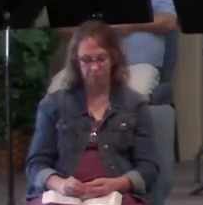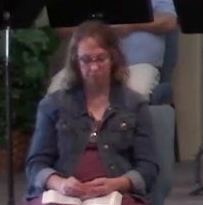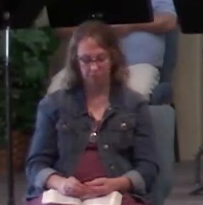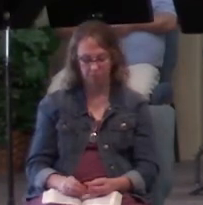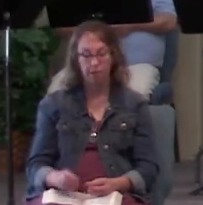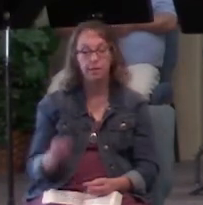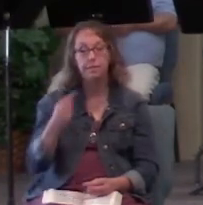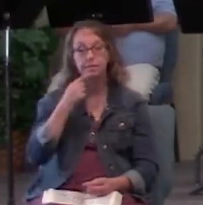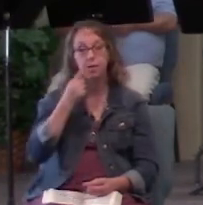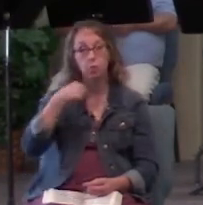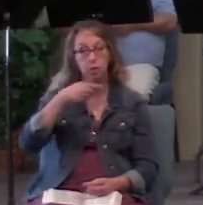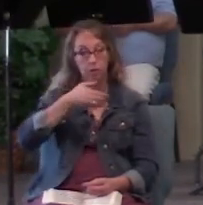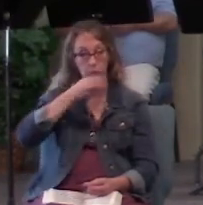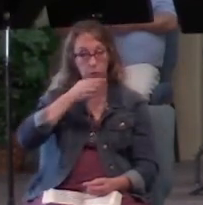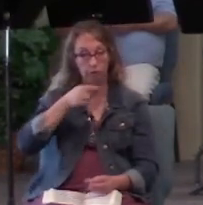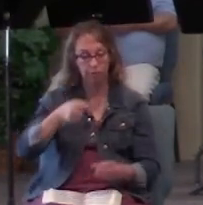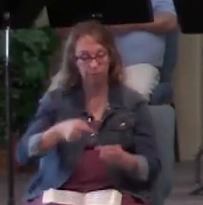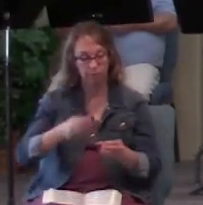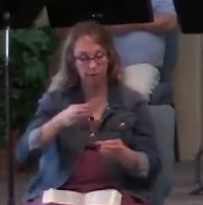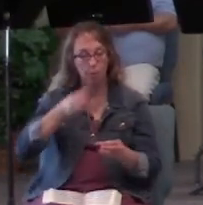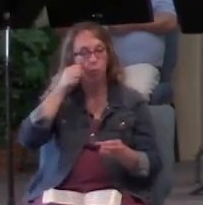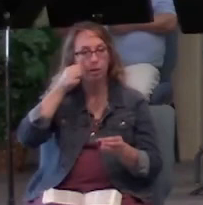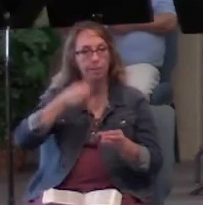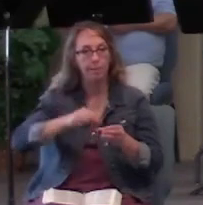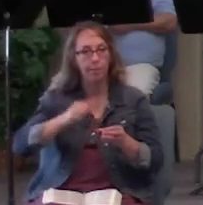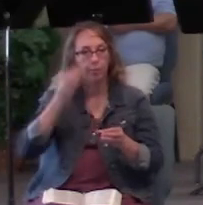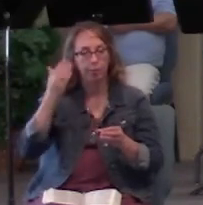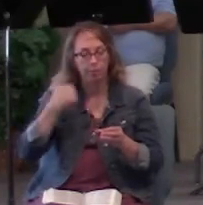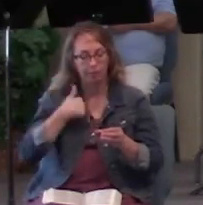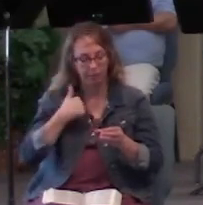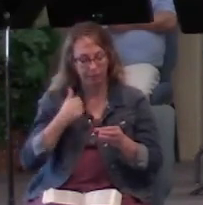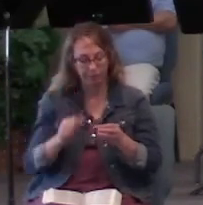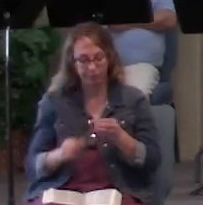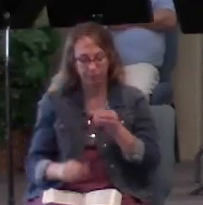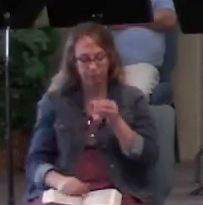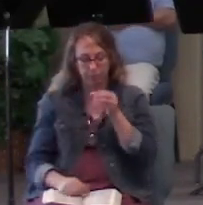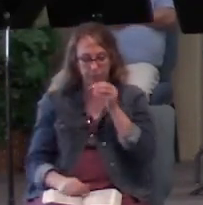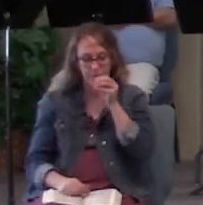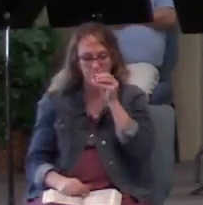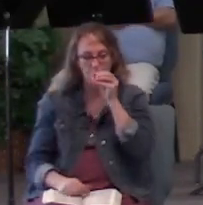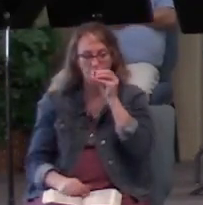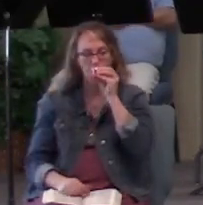He said, "When you drink this, do this in remembrance of me."